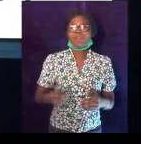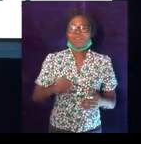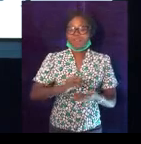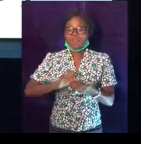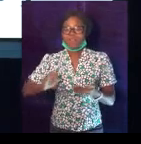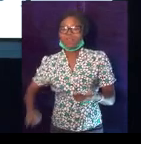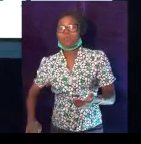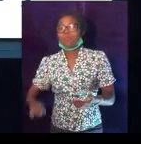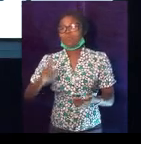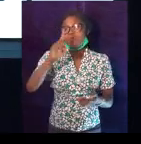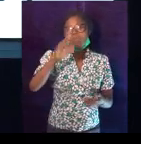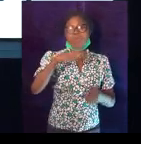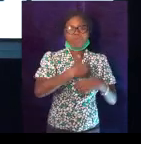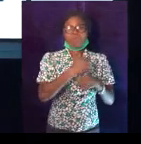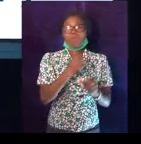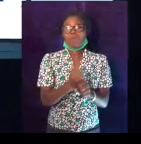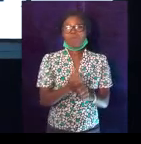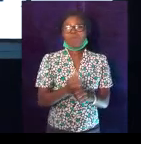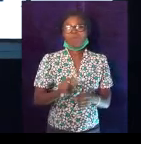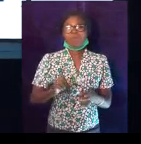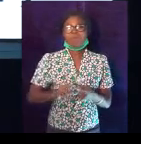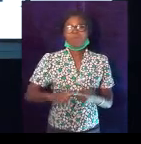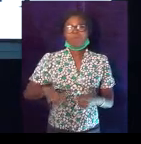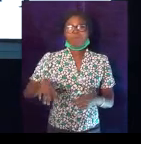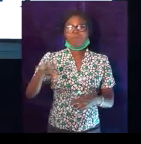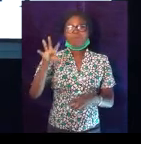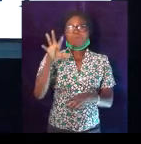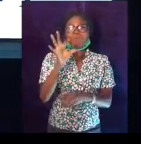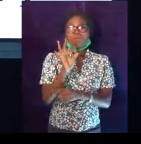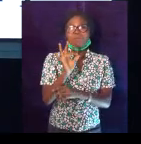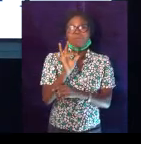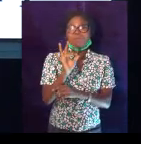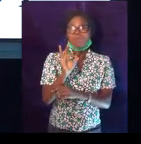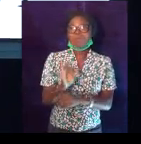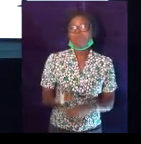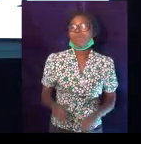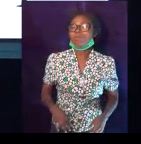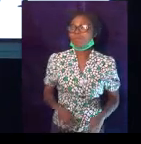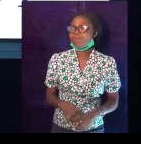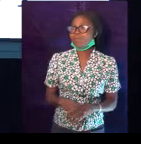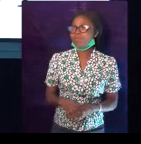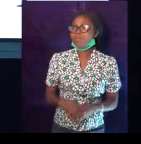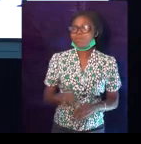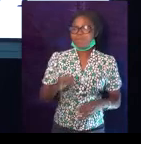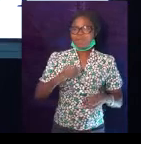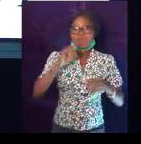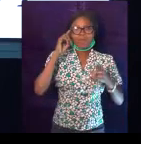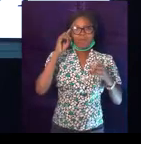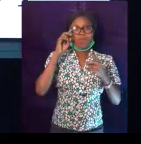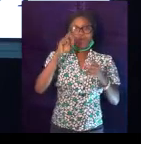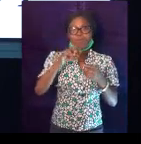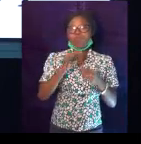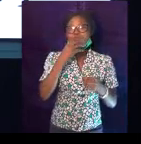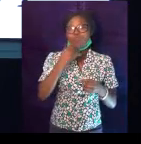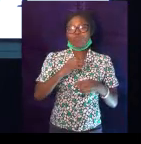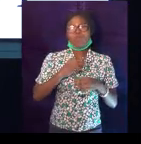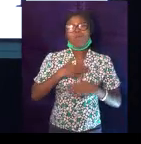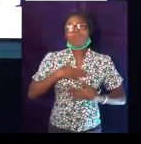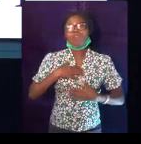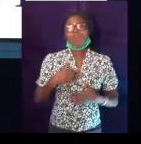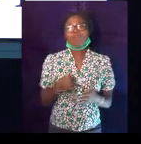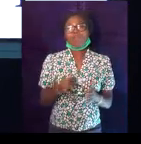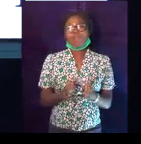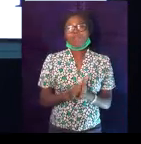I subtract 1 and I make it up to 9. I hope you enjoy that, because I did